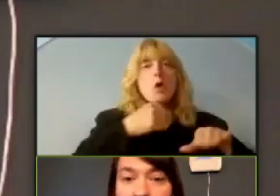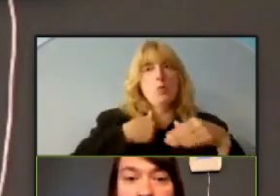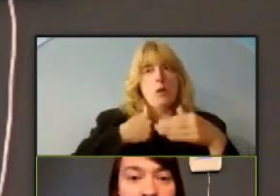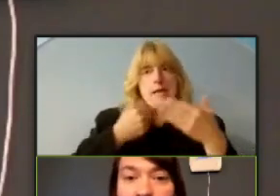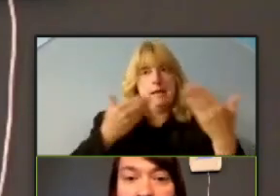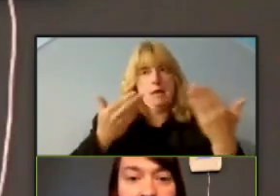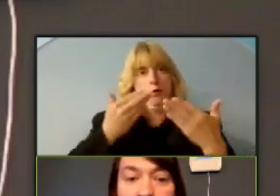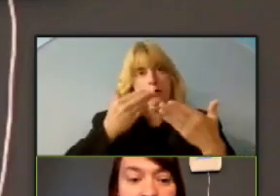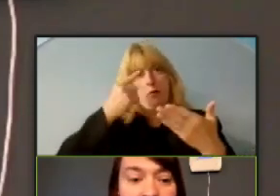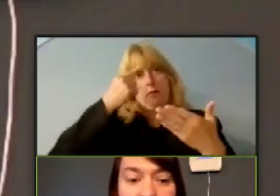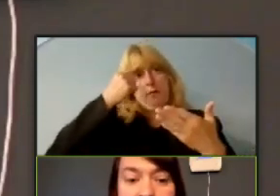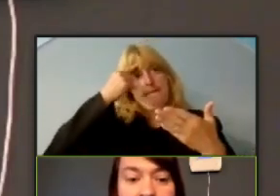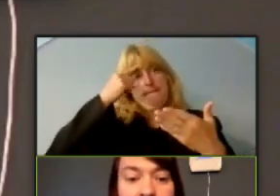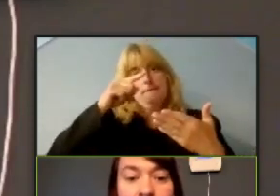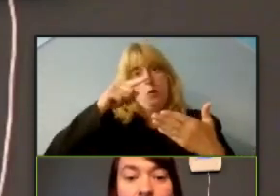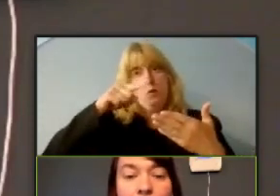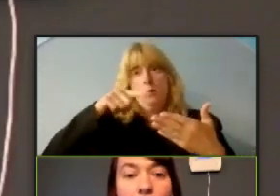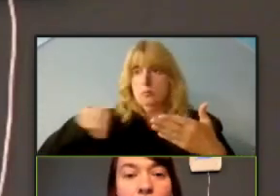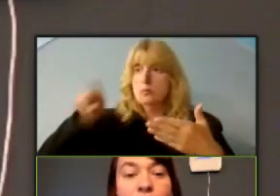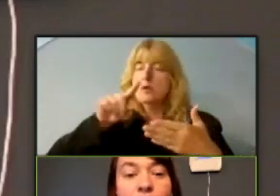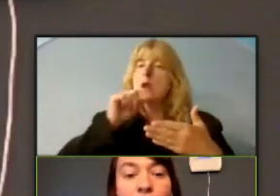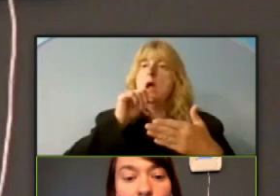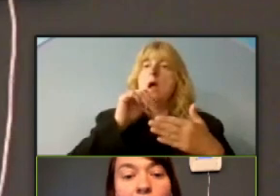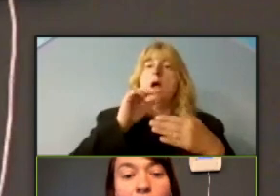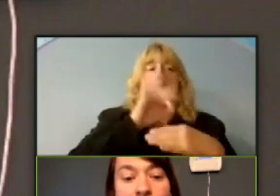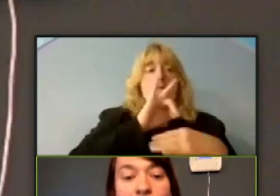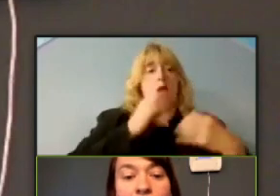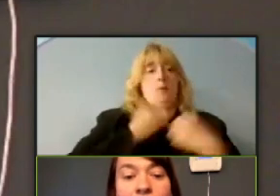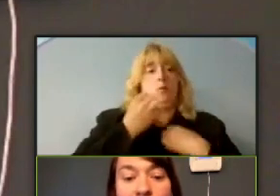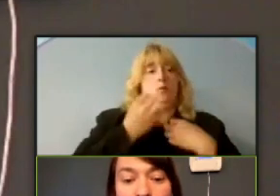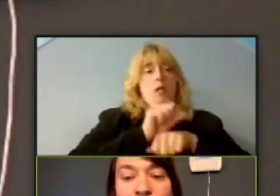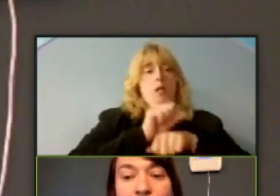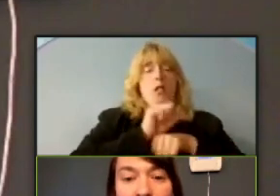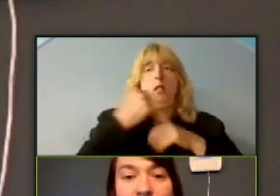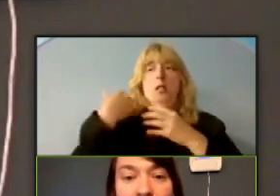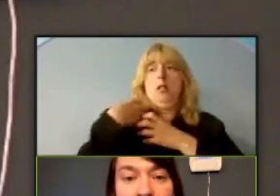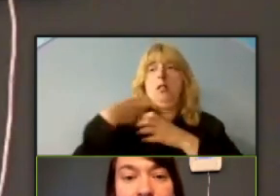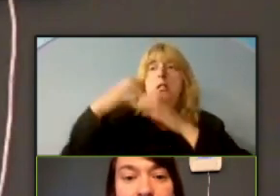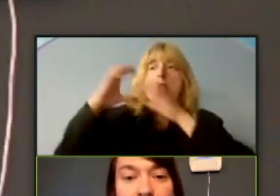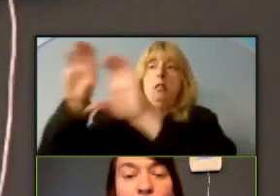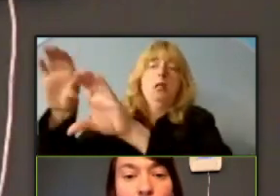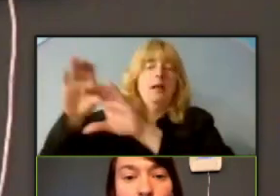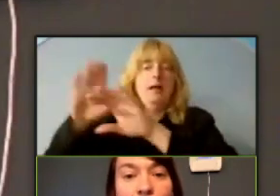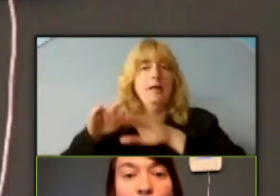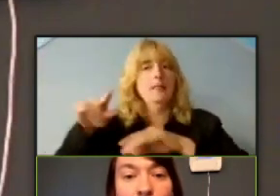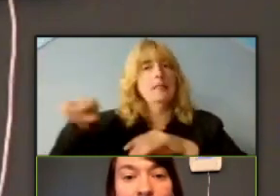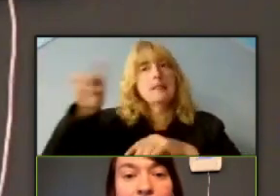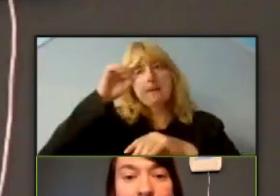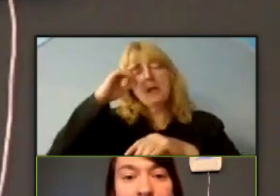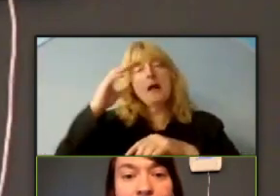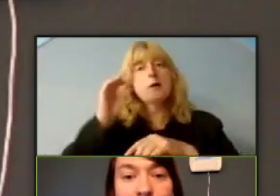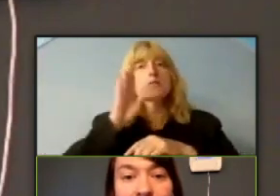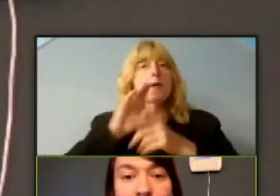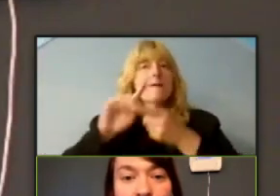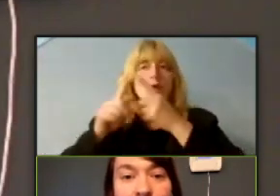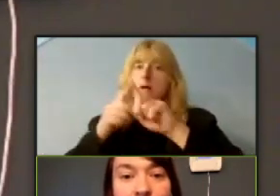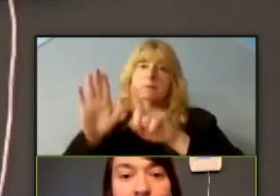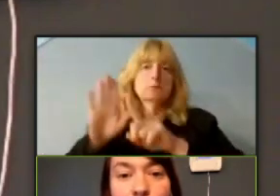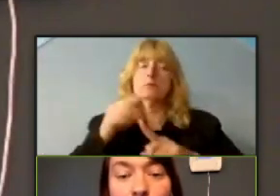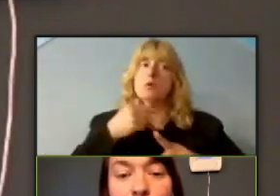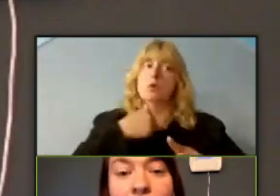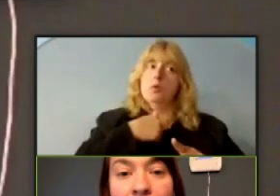emotional labor on our Black and brown friends. Our role is to show up in the movement for Black lives and to do our work outside of the Black